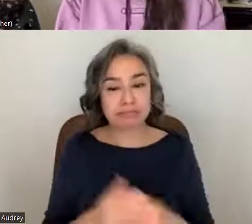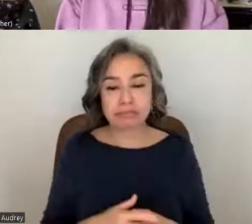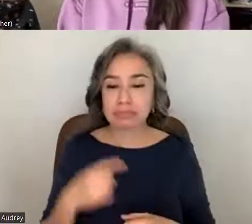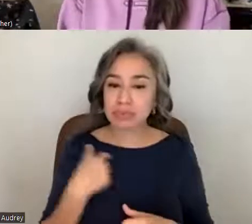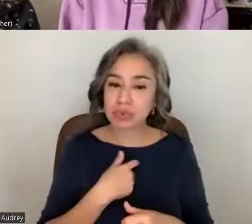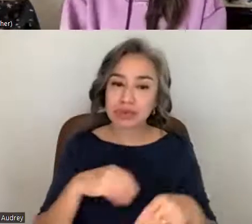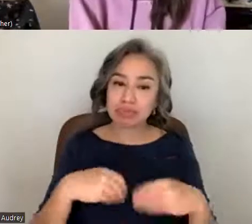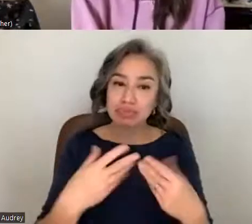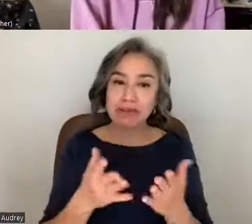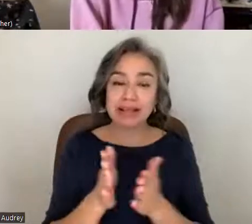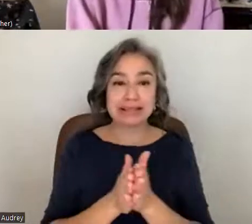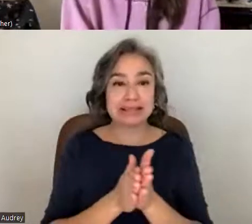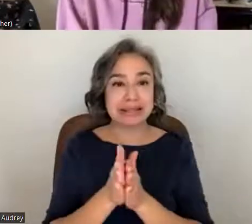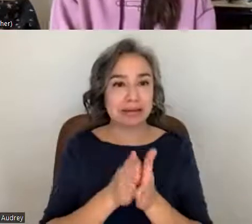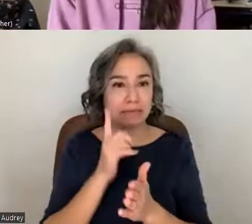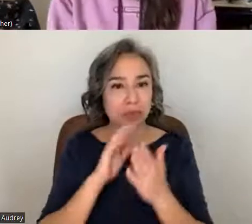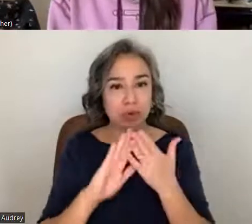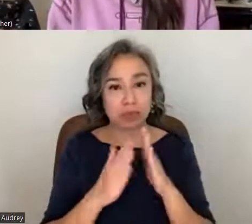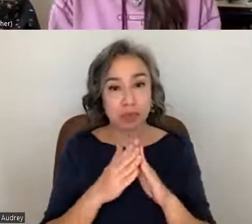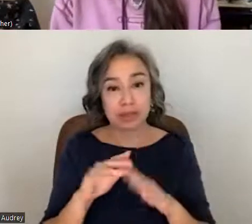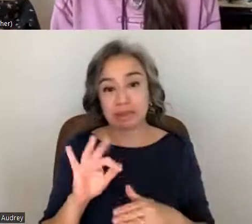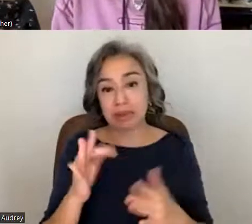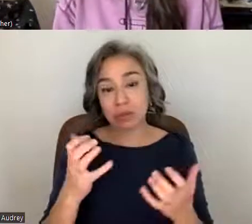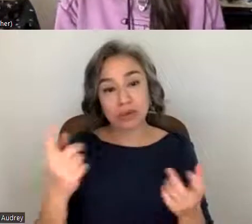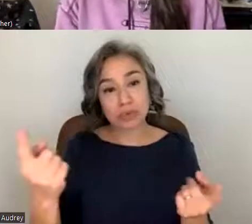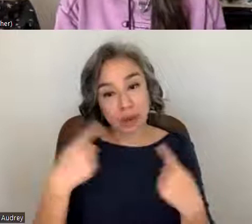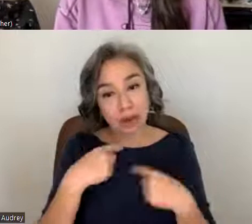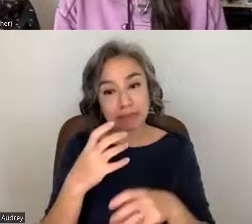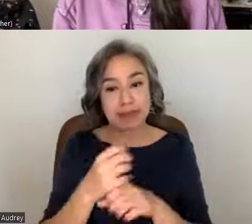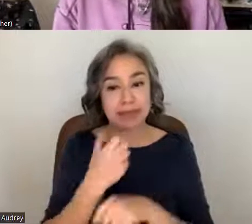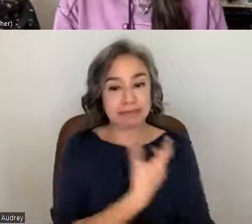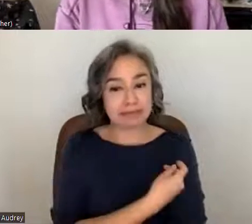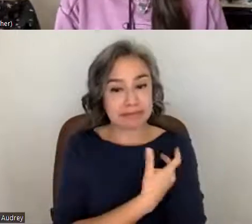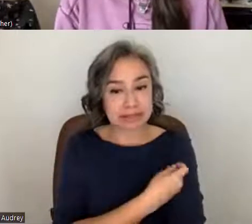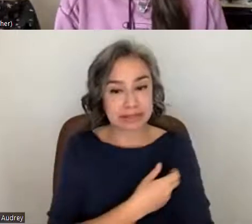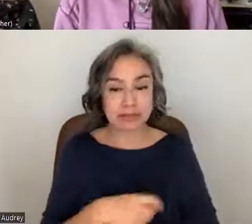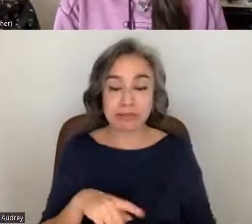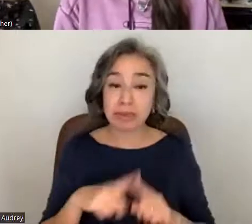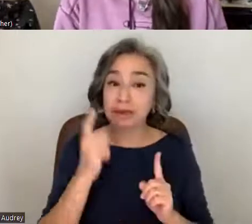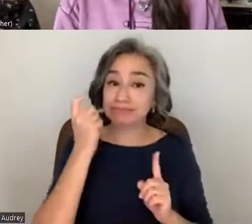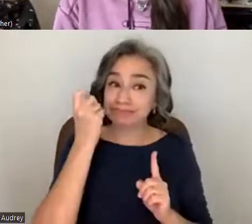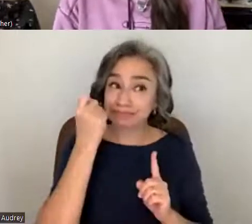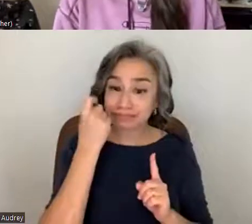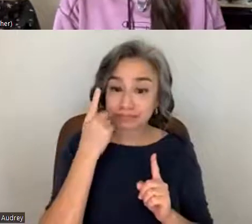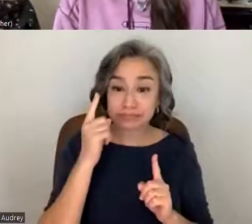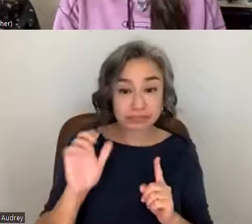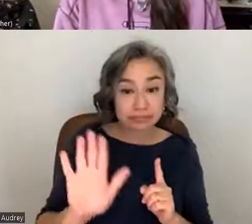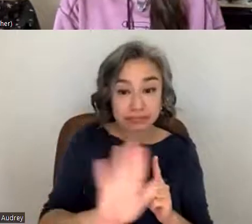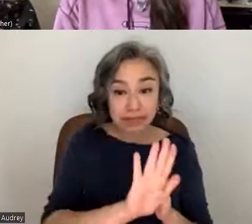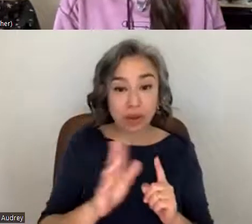provide incentives for the community when they want to come in and have the vaccination. But the questions that they have and